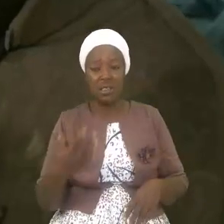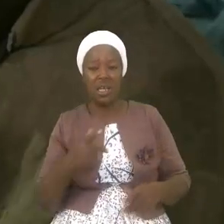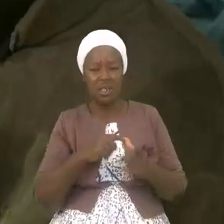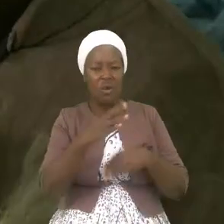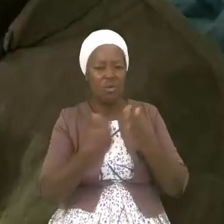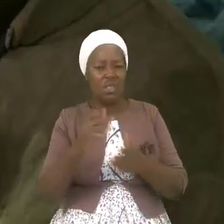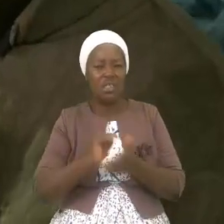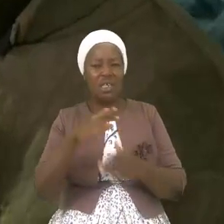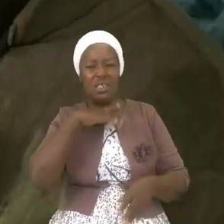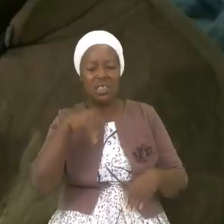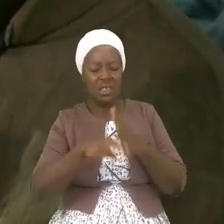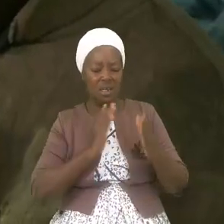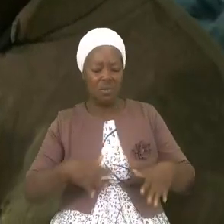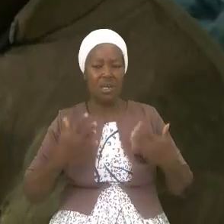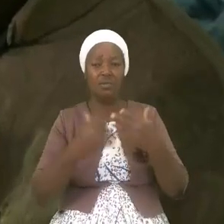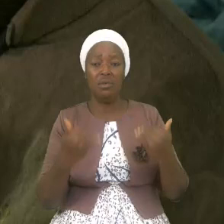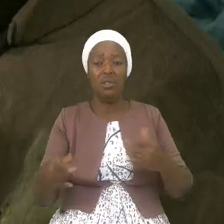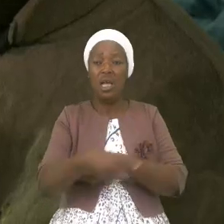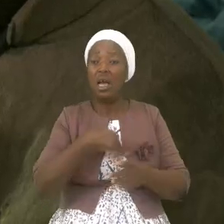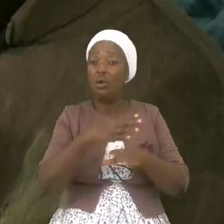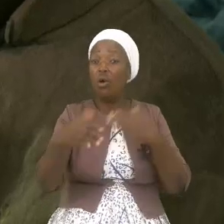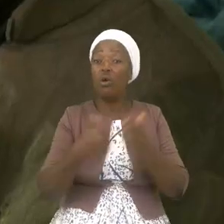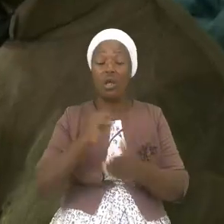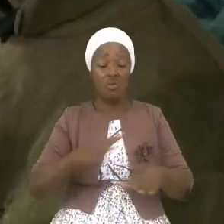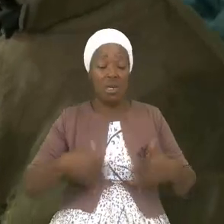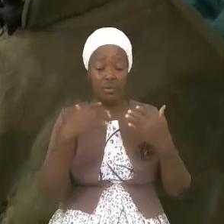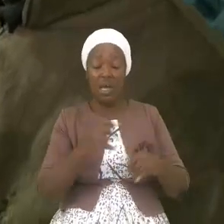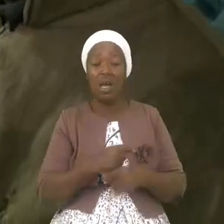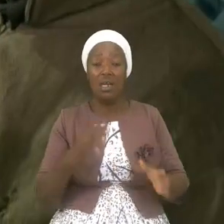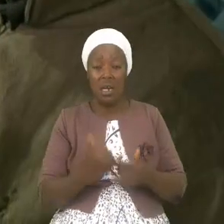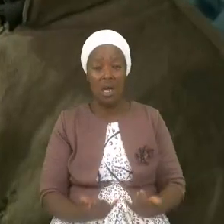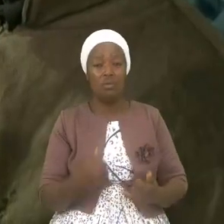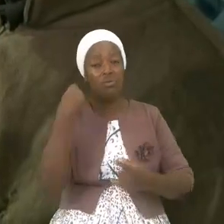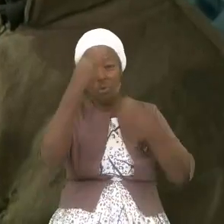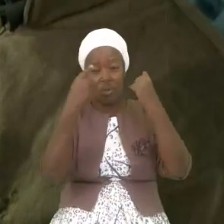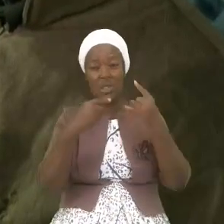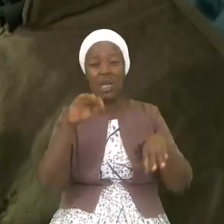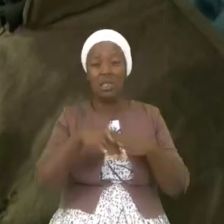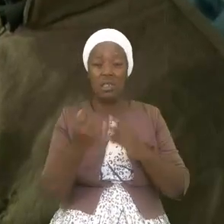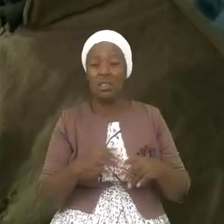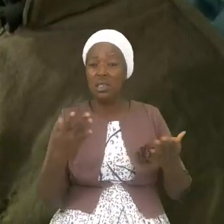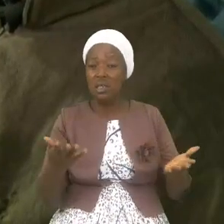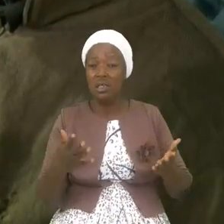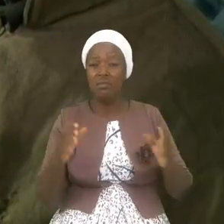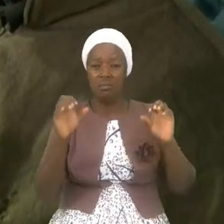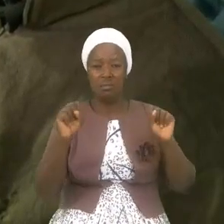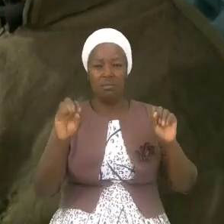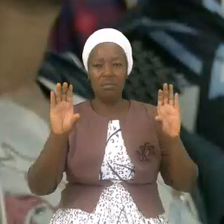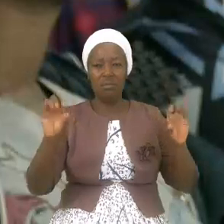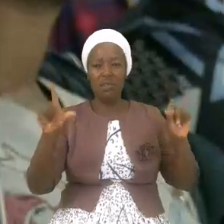the balance, in the scale of eternity, our lives are not acceptable unto